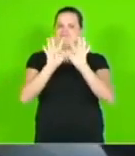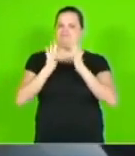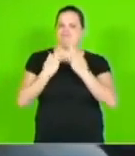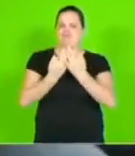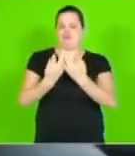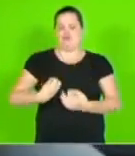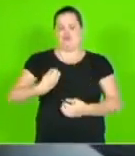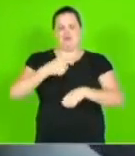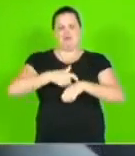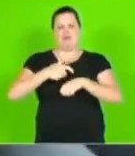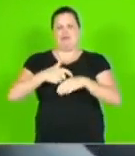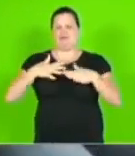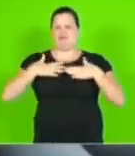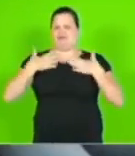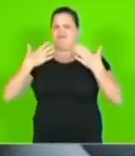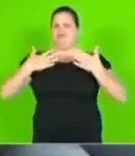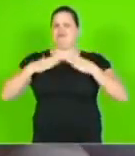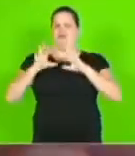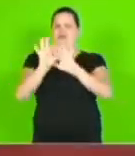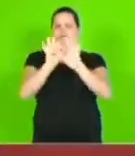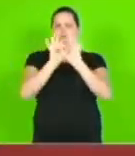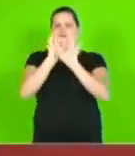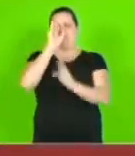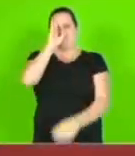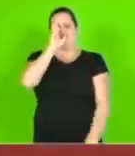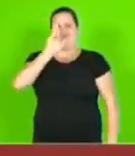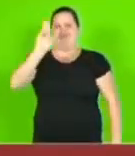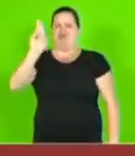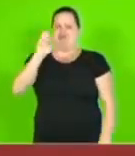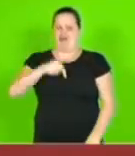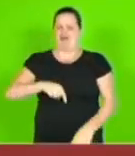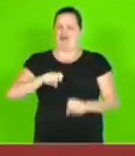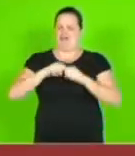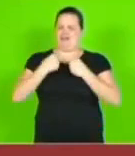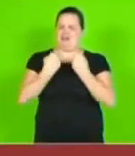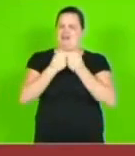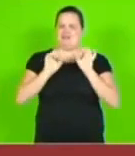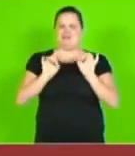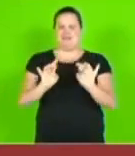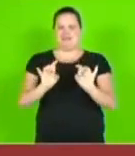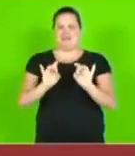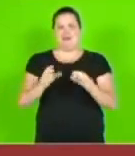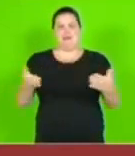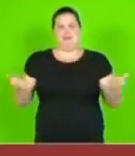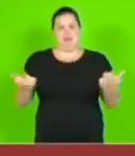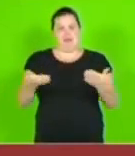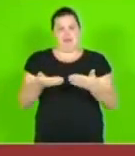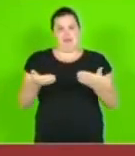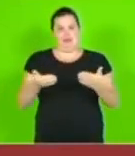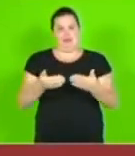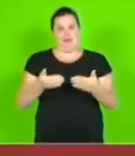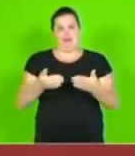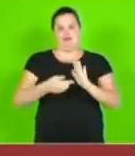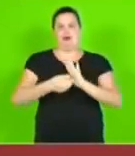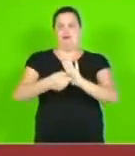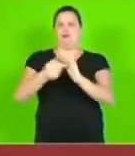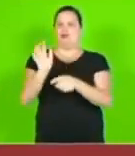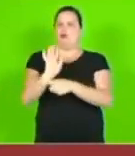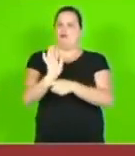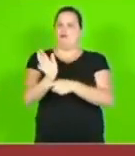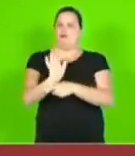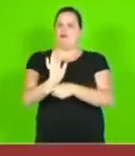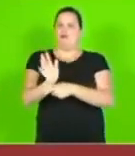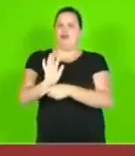and thousands of people congregated here in this Manaí, in this Together in